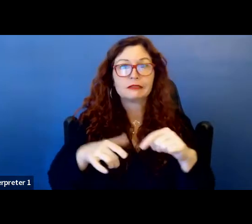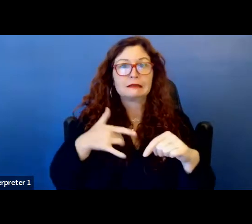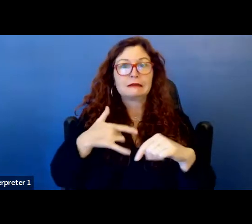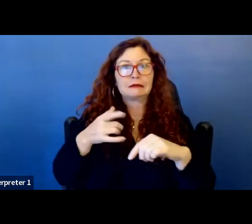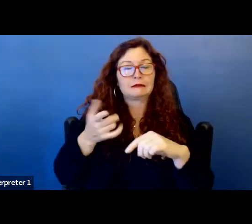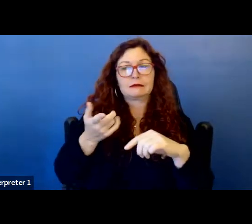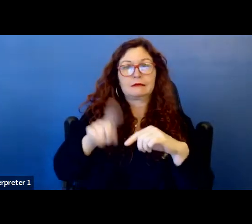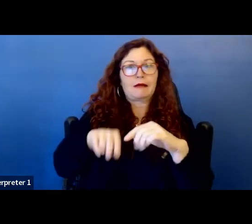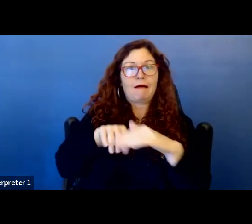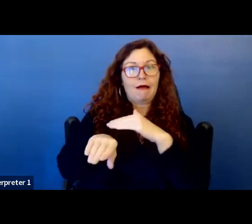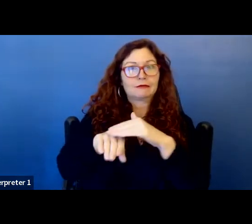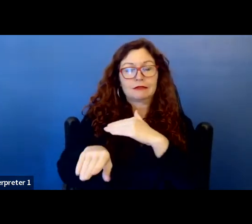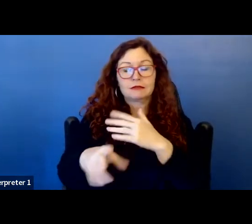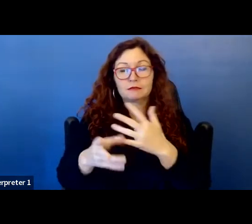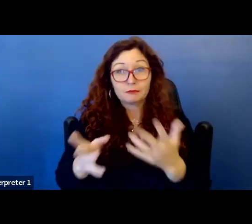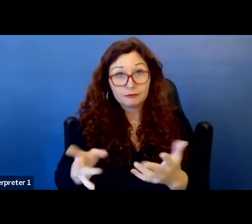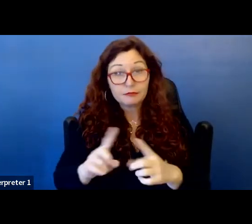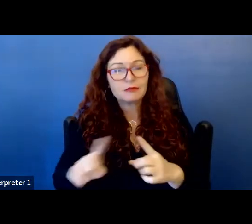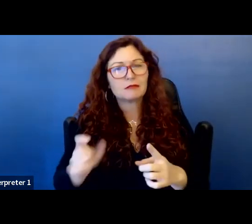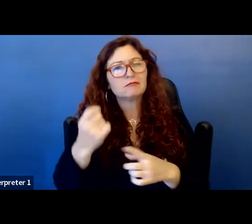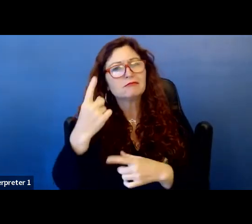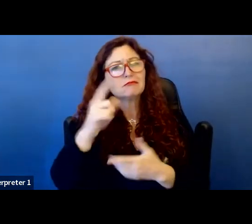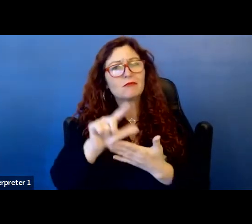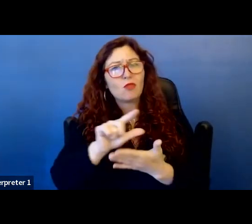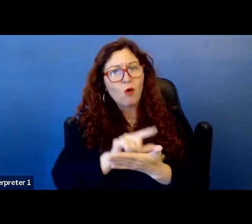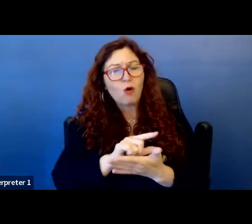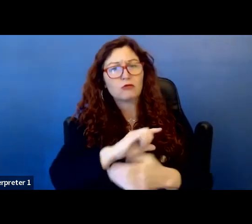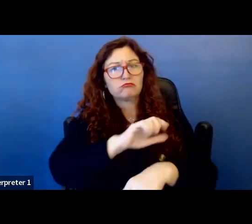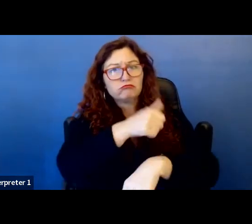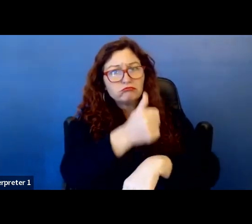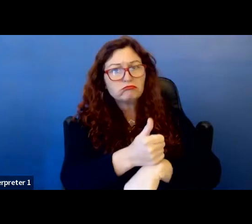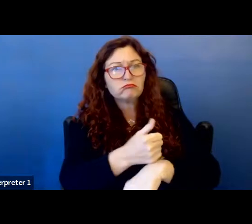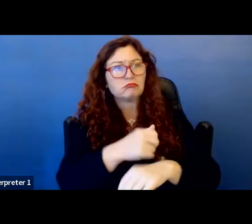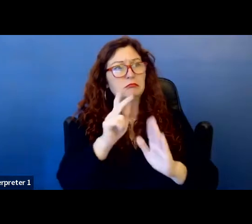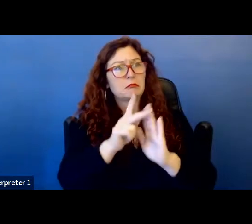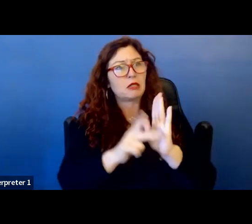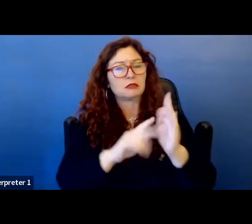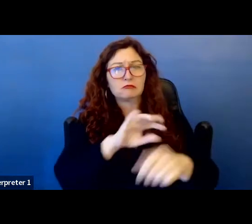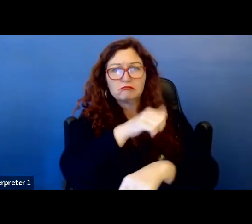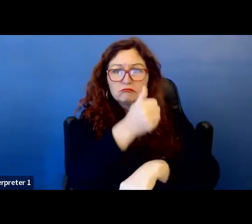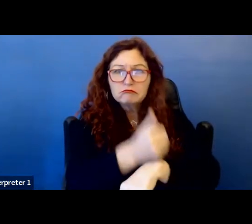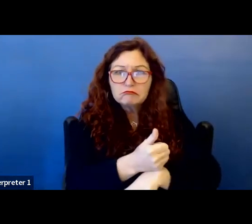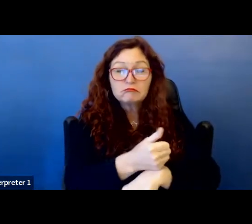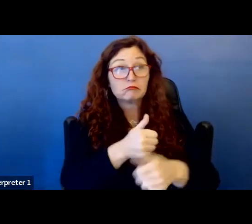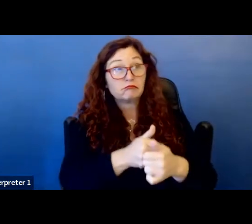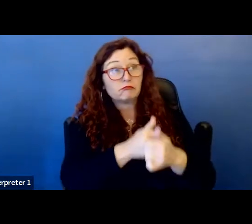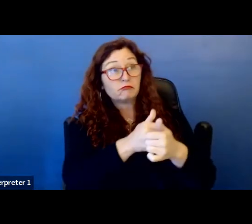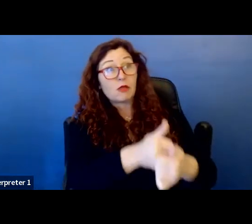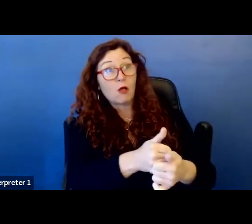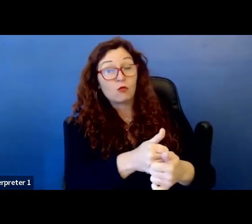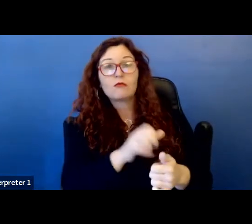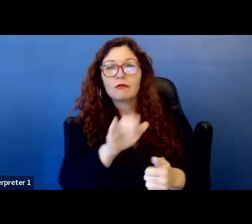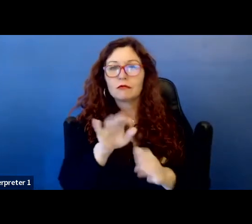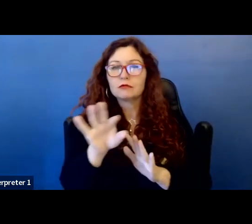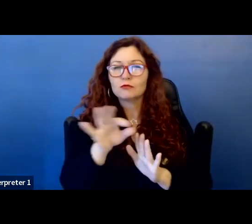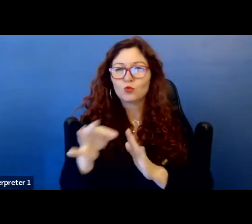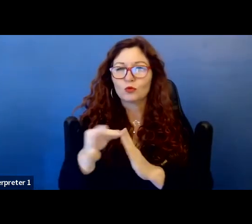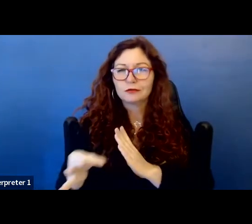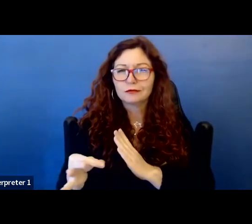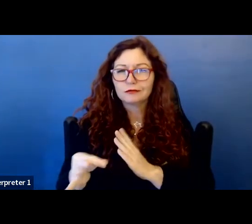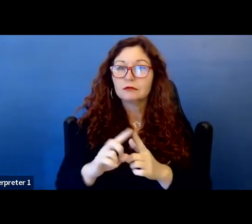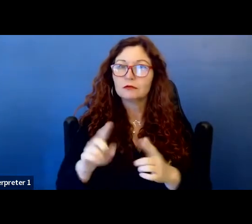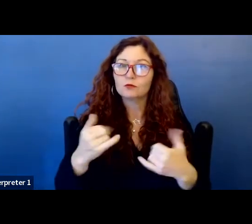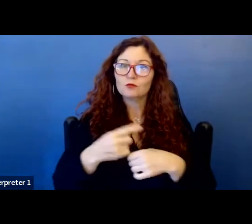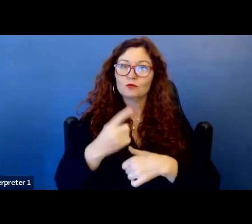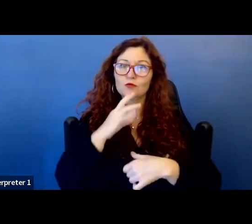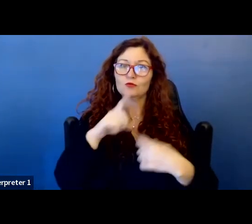today the creation of these laws and policies has always been a choice and therefore the dismantling of these barriers to equal employment that we're talking about